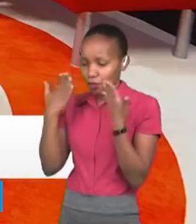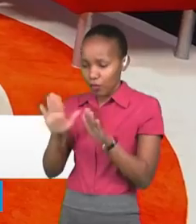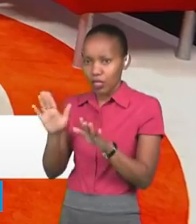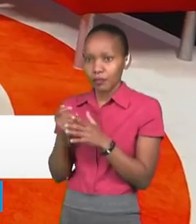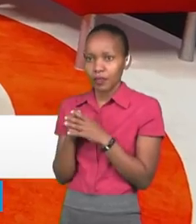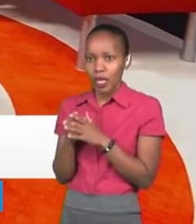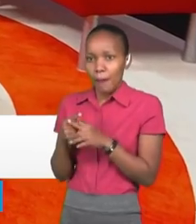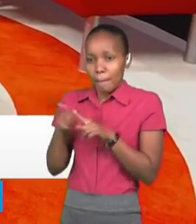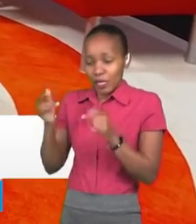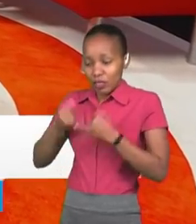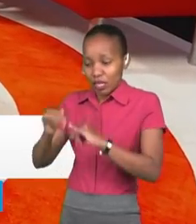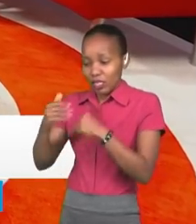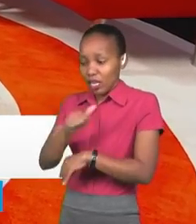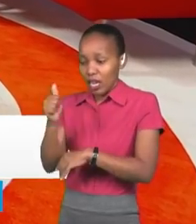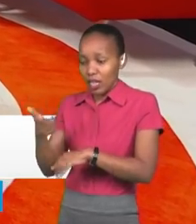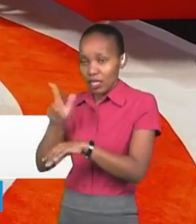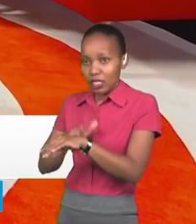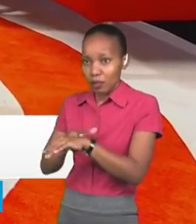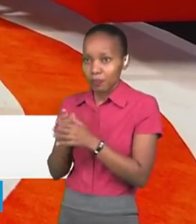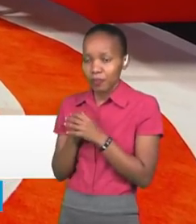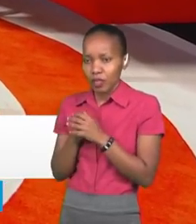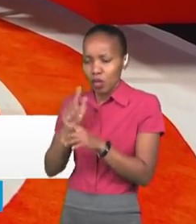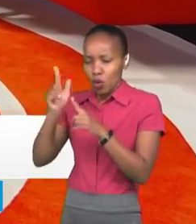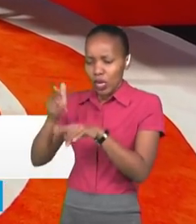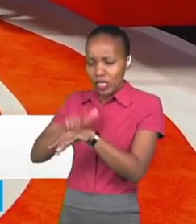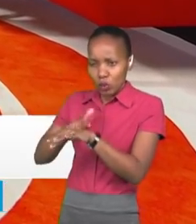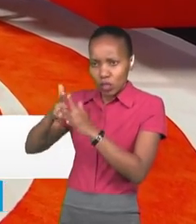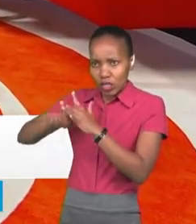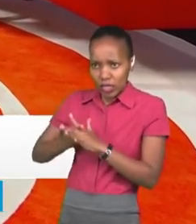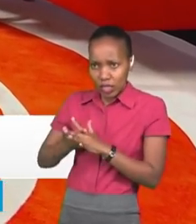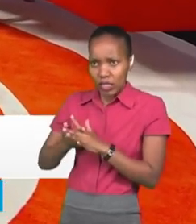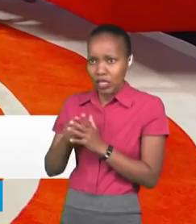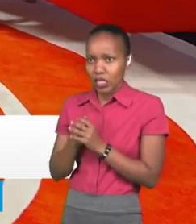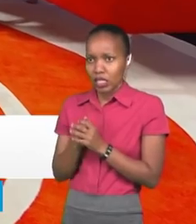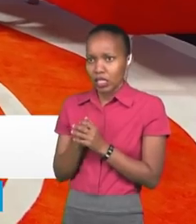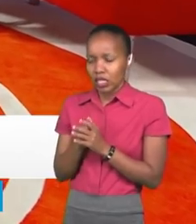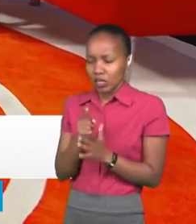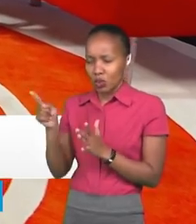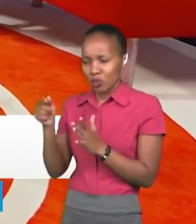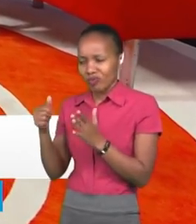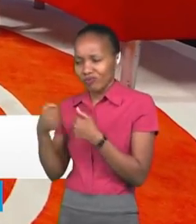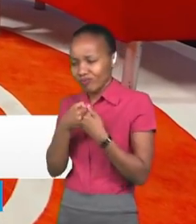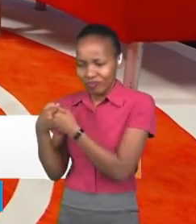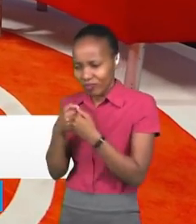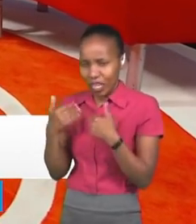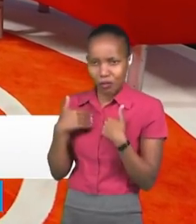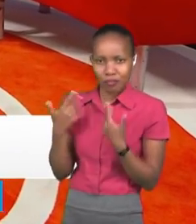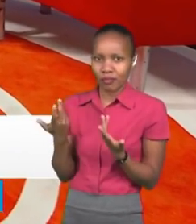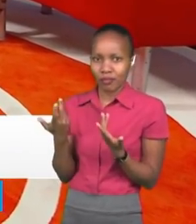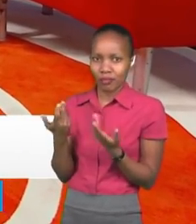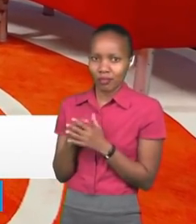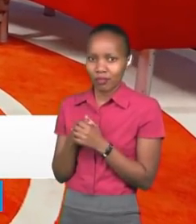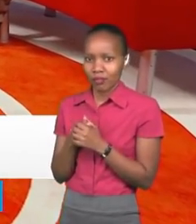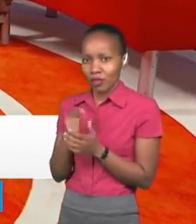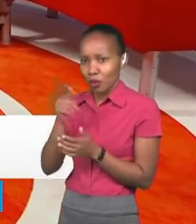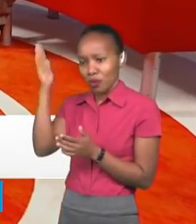another day. When the season was starting, you fumbled a little bit. Maybe things were not going your way. And, you